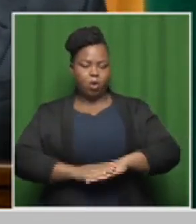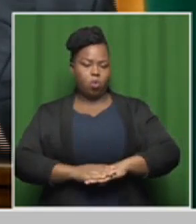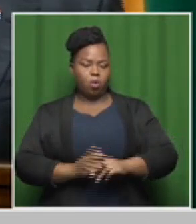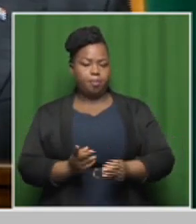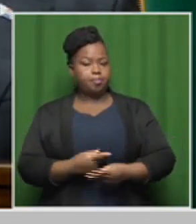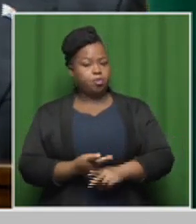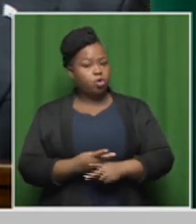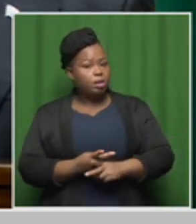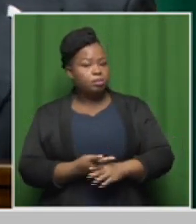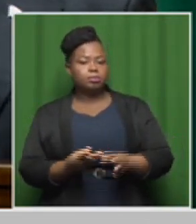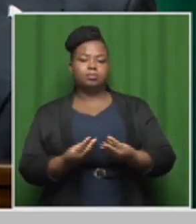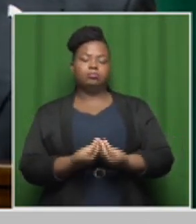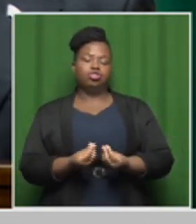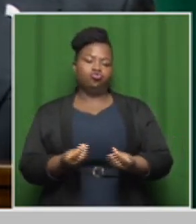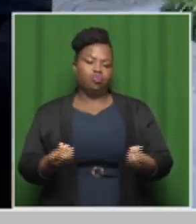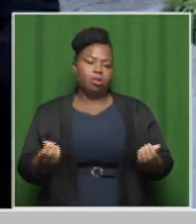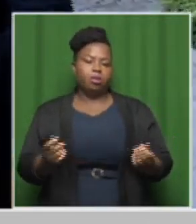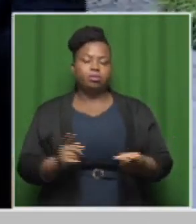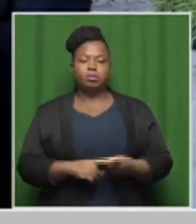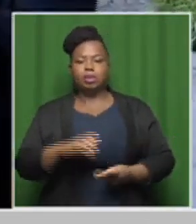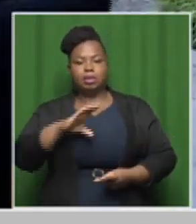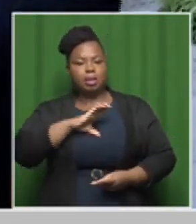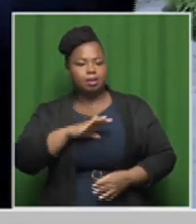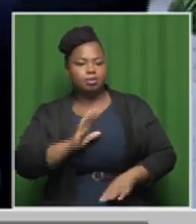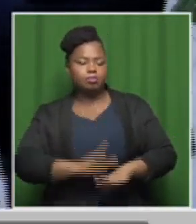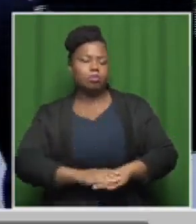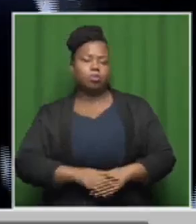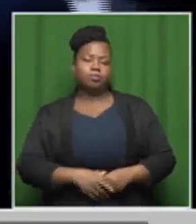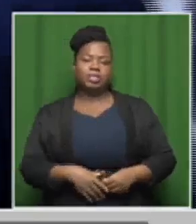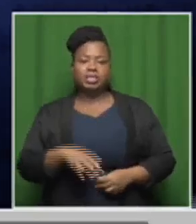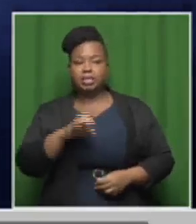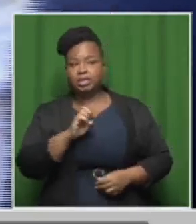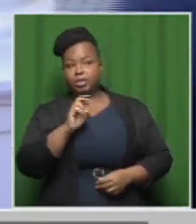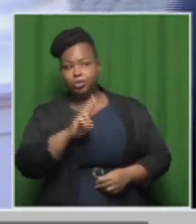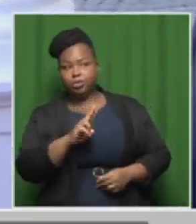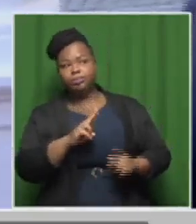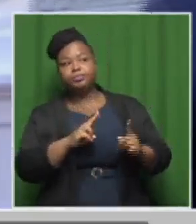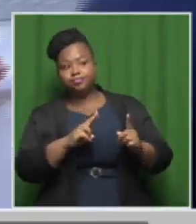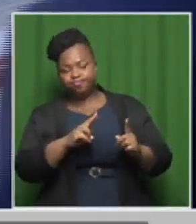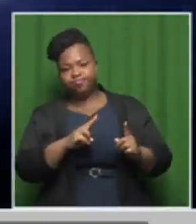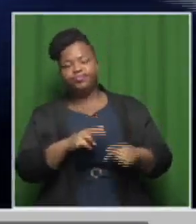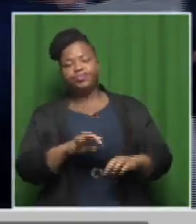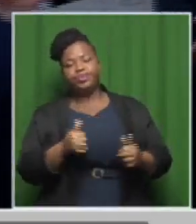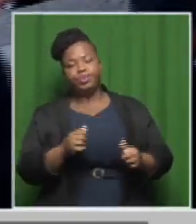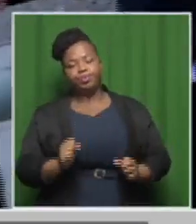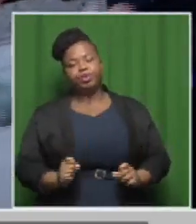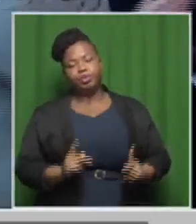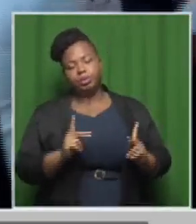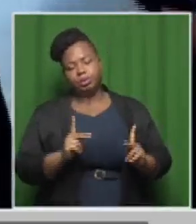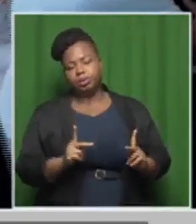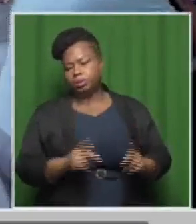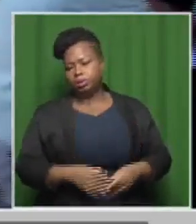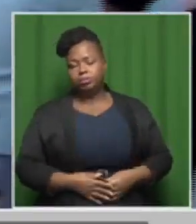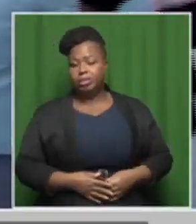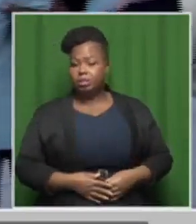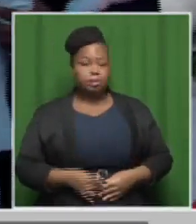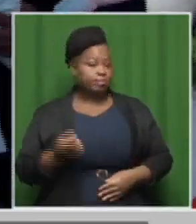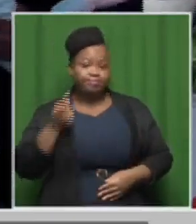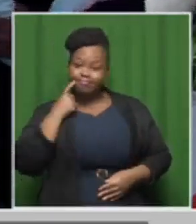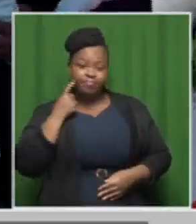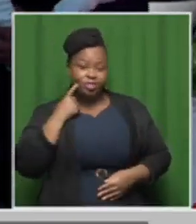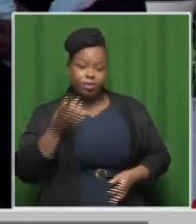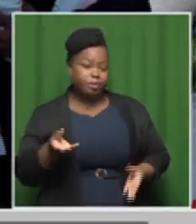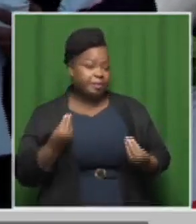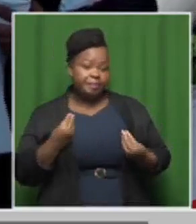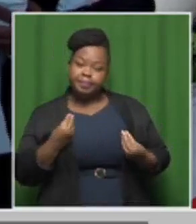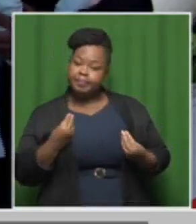products, of materials, of clients, and the European Union presents a very good market. It's not always easy to get into